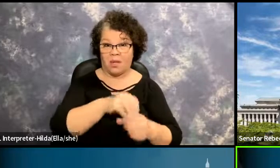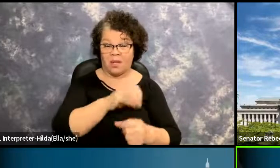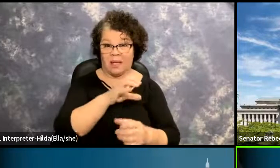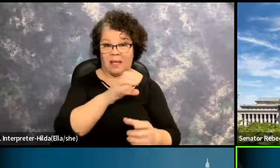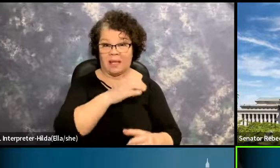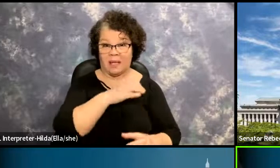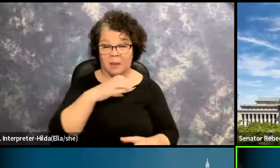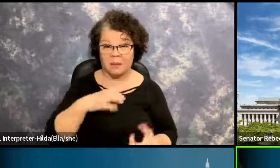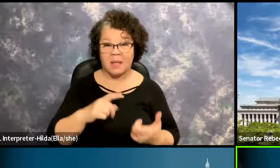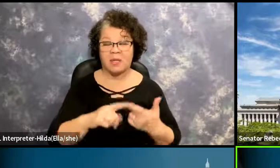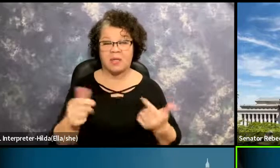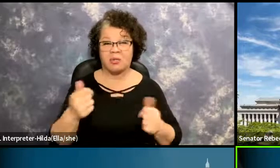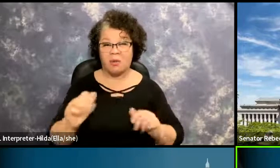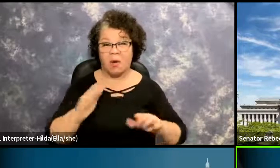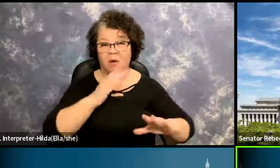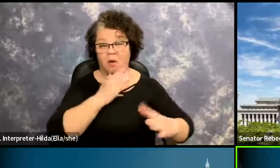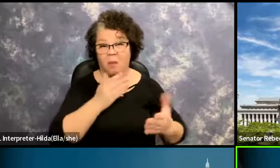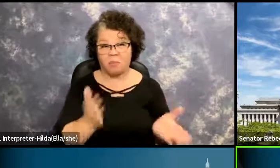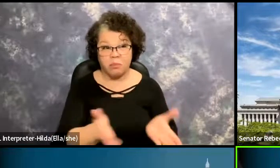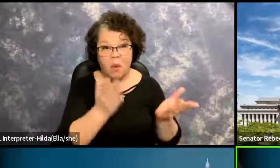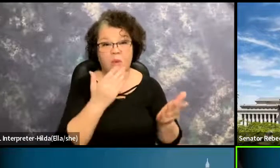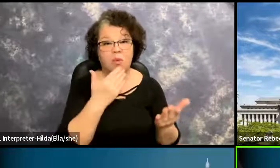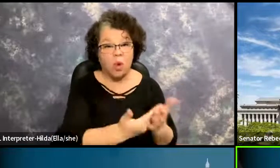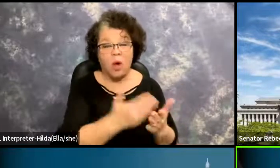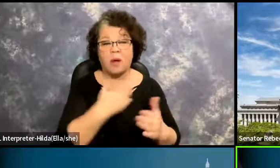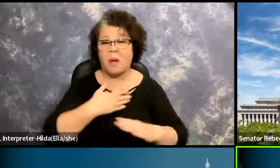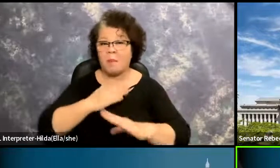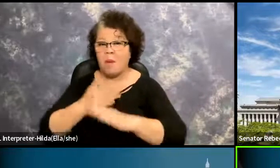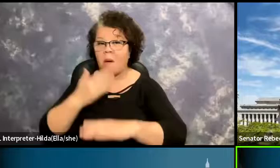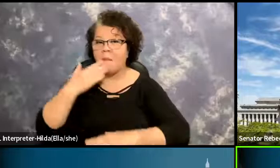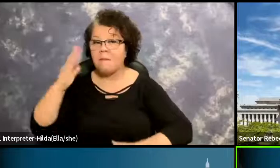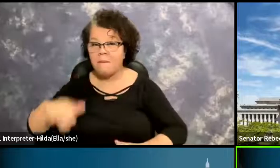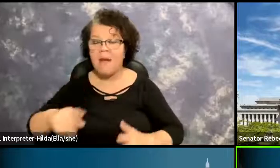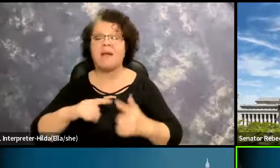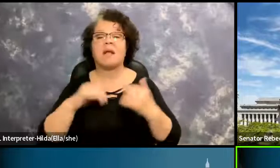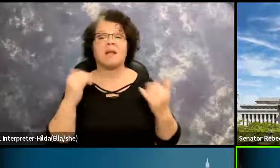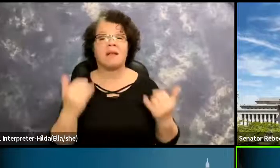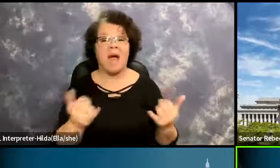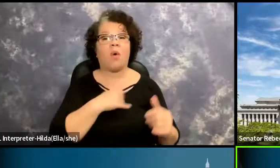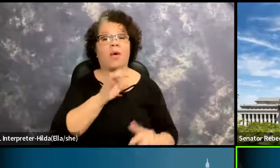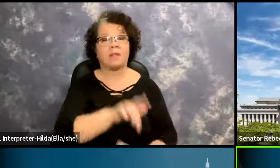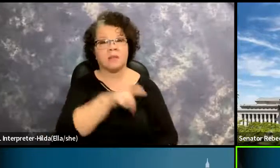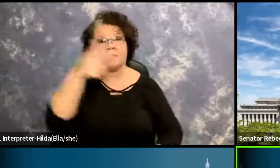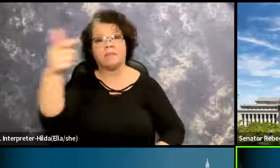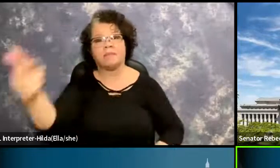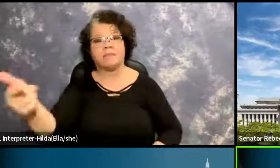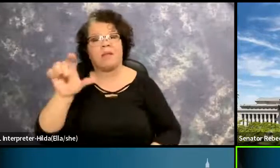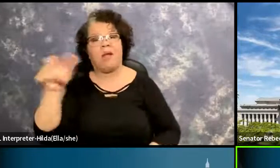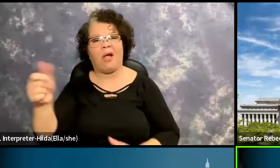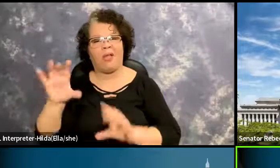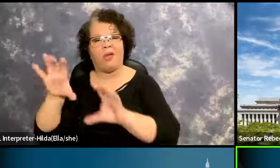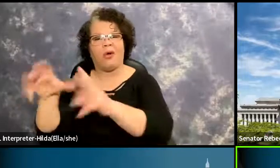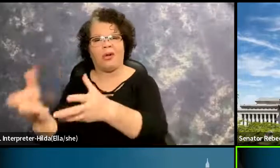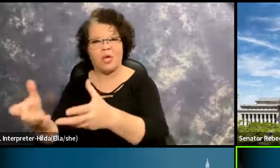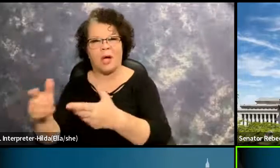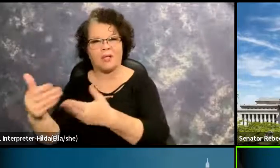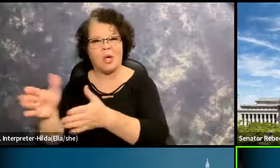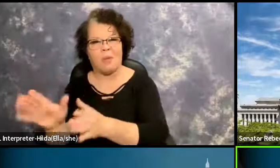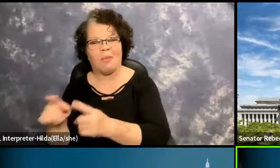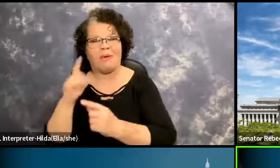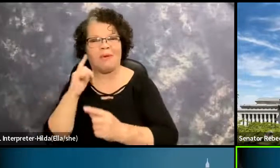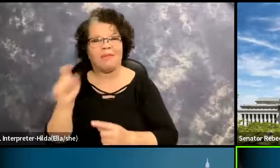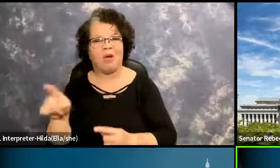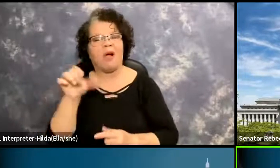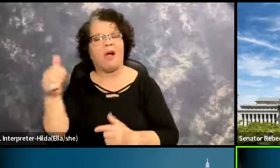and trying to block bad policy. All that good policy we've passed is now in the other chamber for our other colleague counterparts to consider.